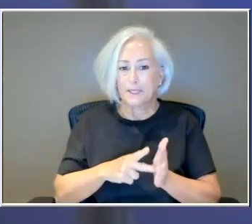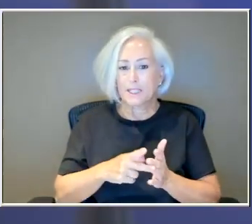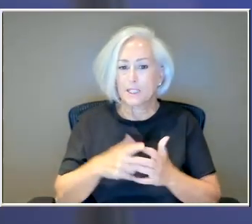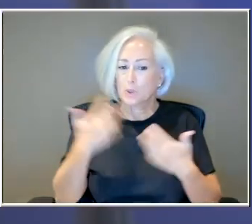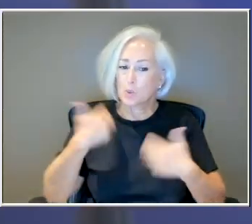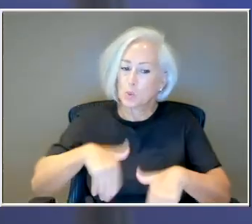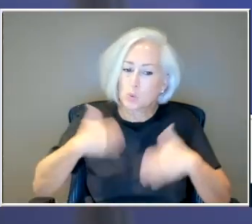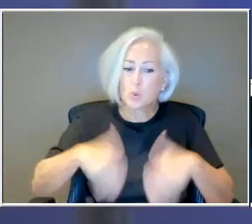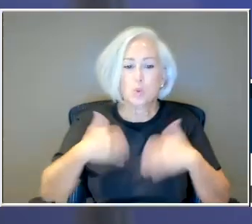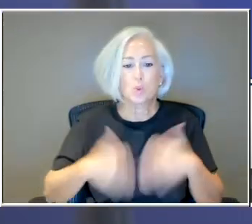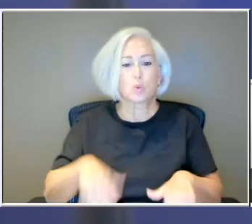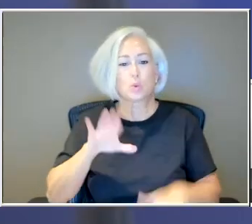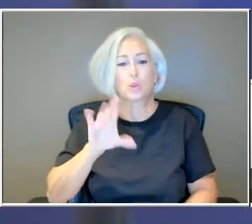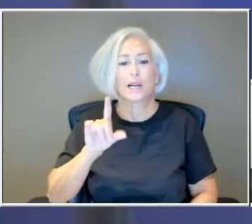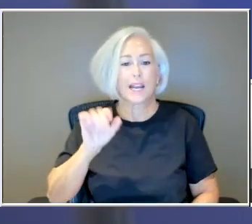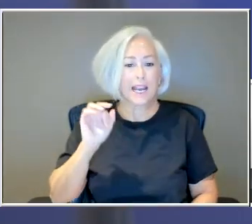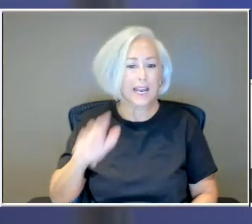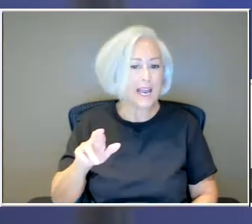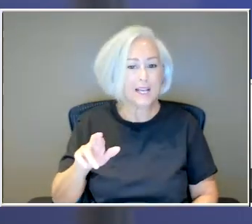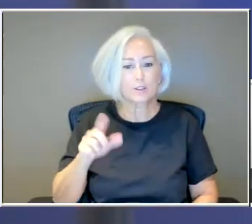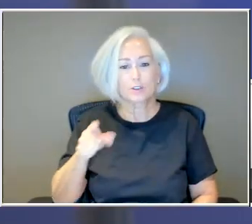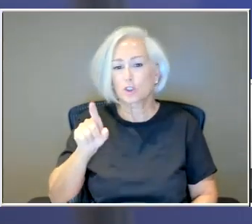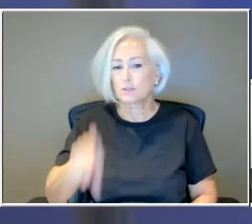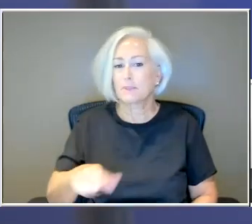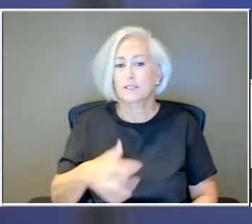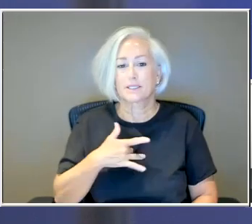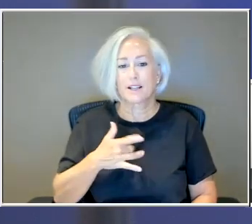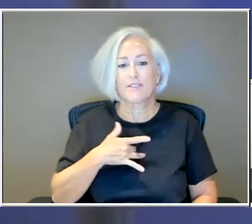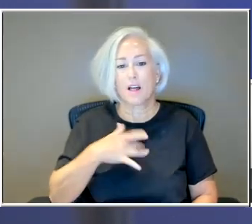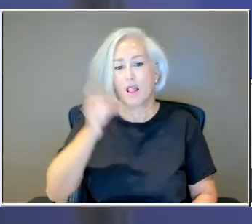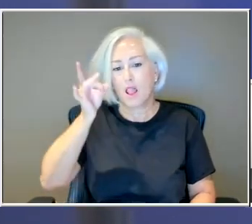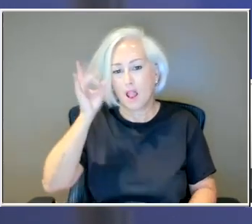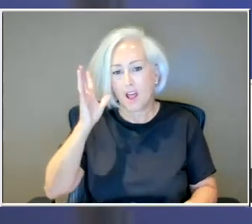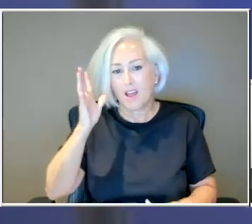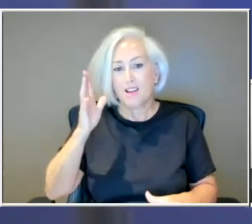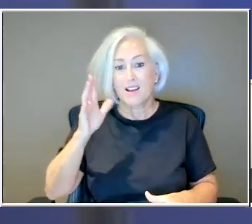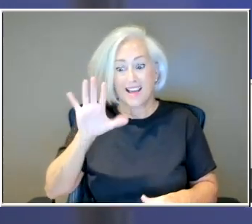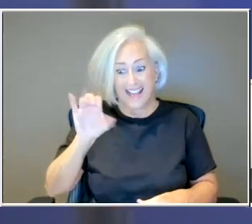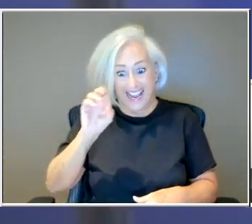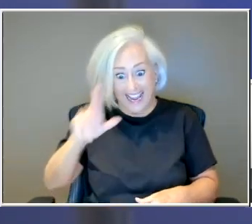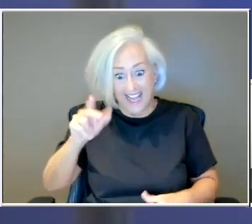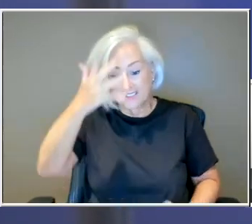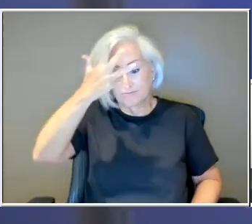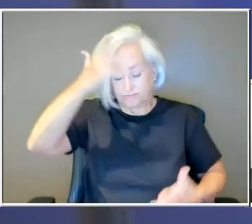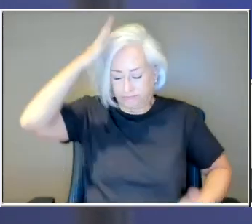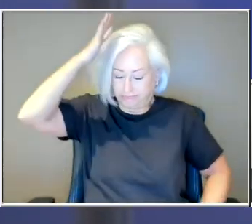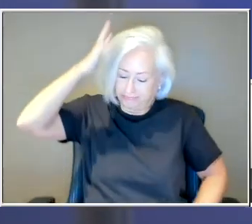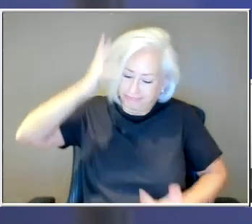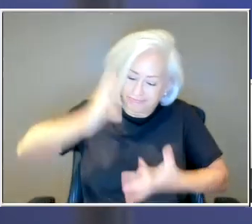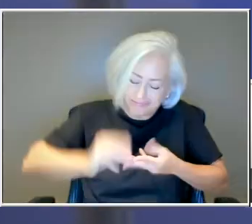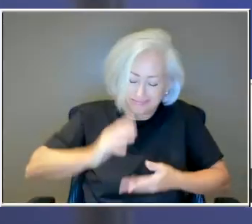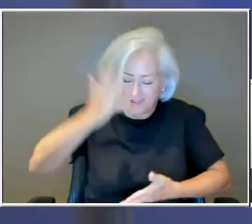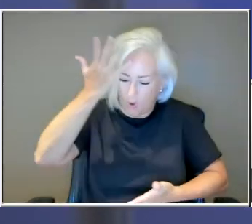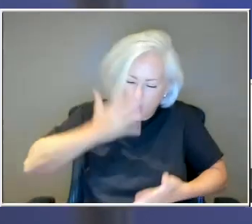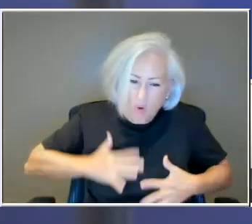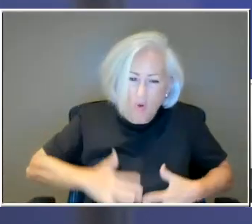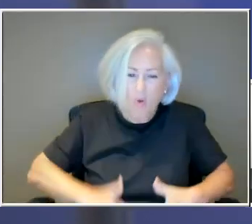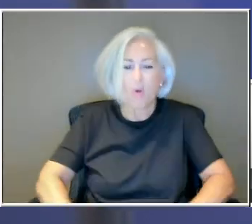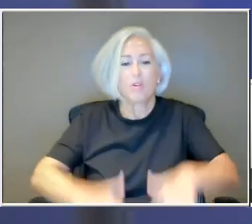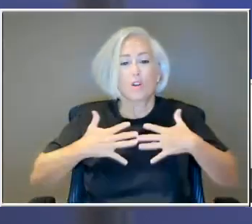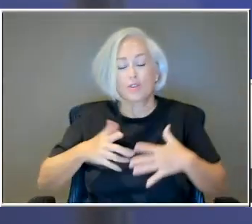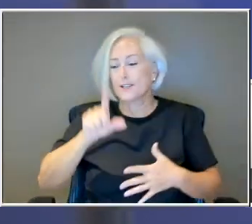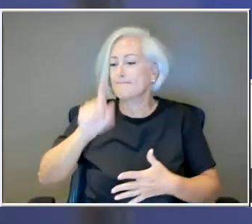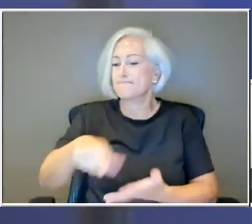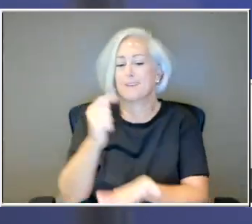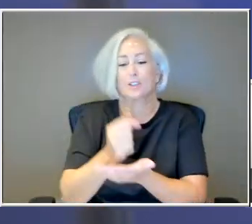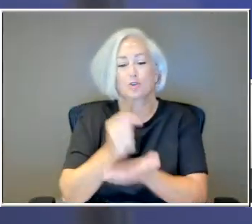felt the symptoms of that cancer. It was all over her body, and she needed to be treated no matter what. Even though she was pregnant and trying to protect